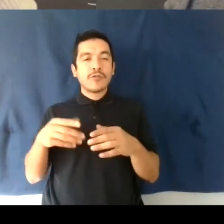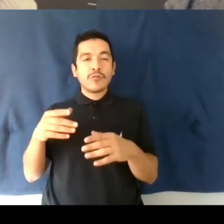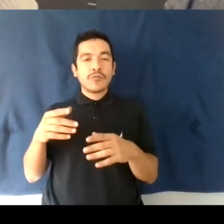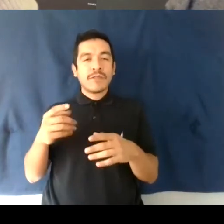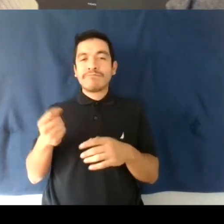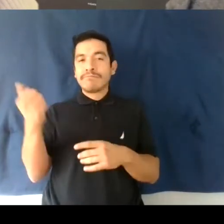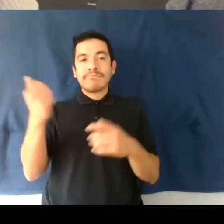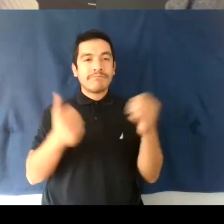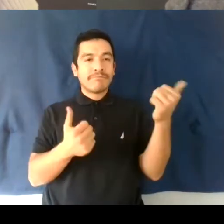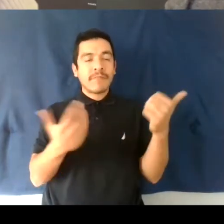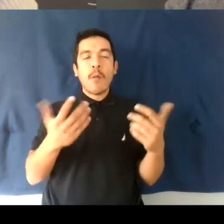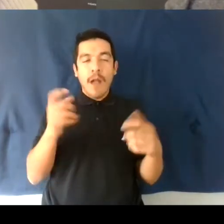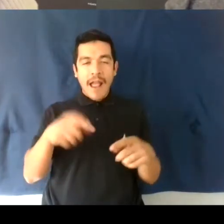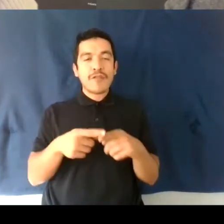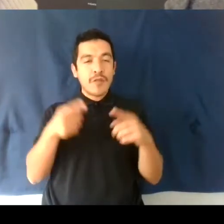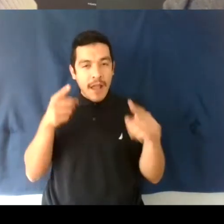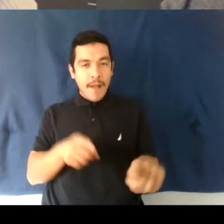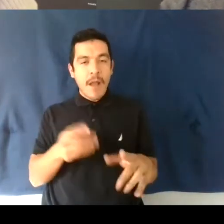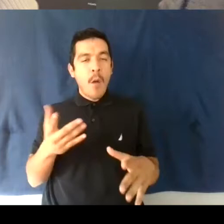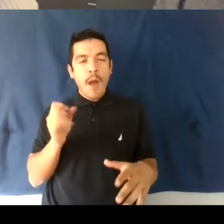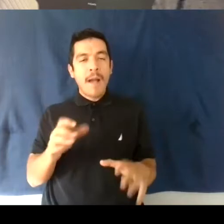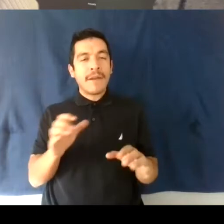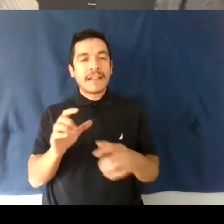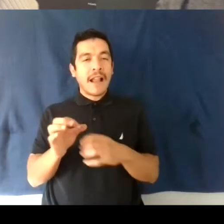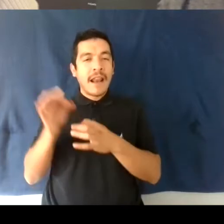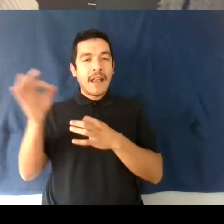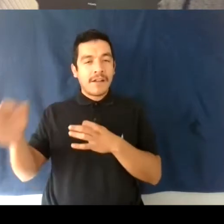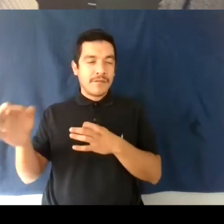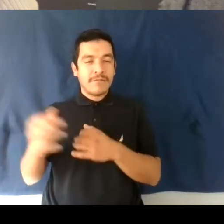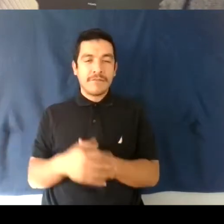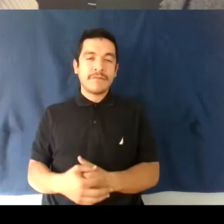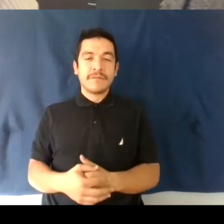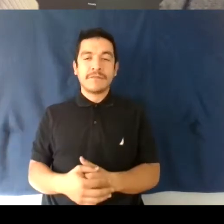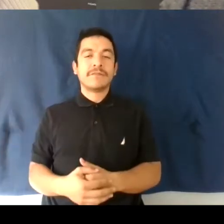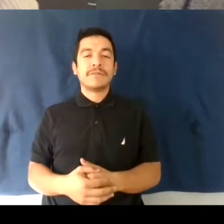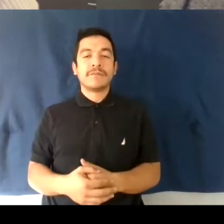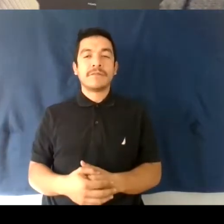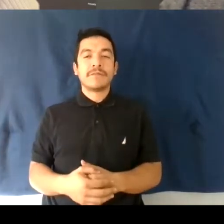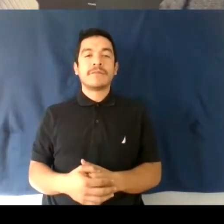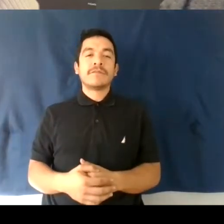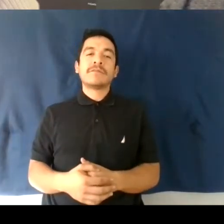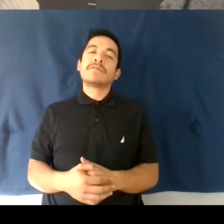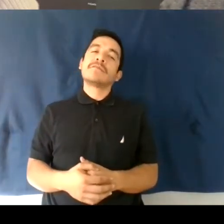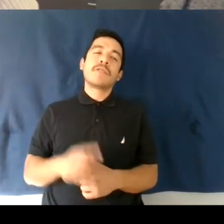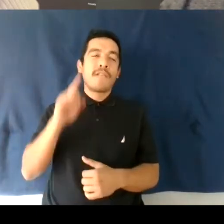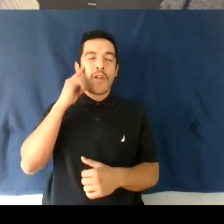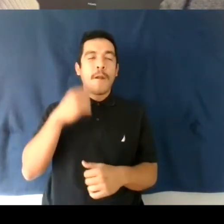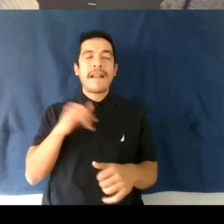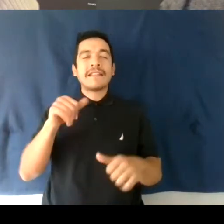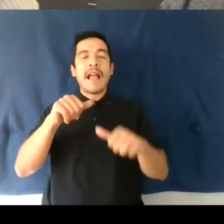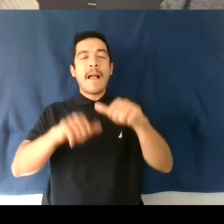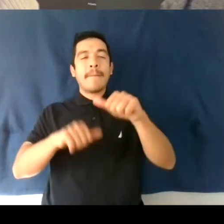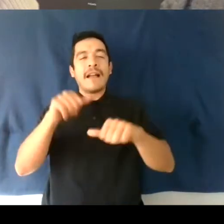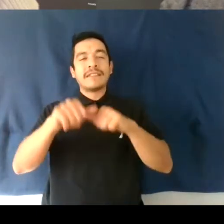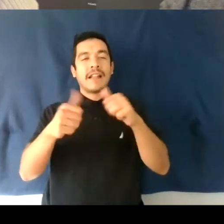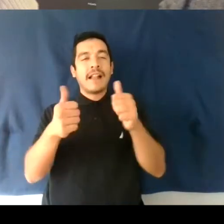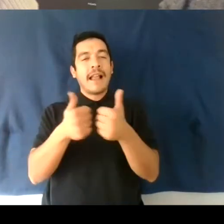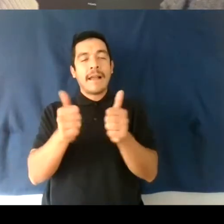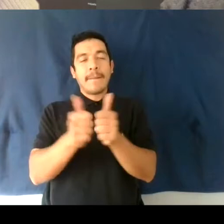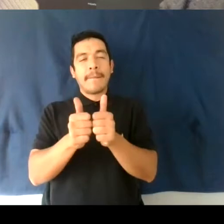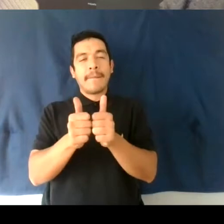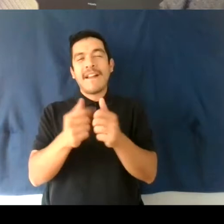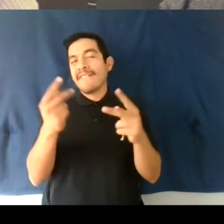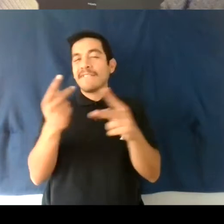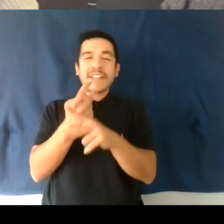like definitely needs to happen and what can be done later. So for me, it's just sort of this like puzzle game almost of like